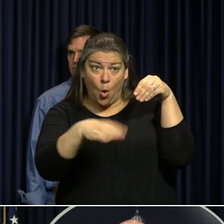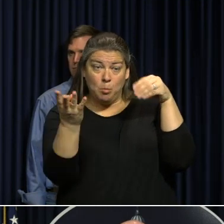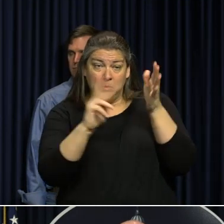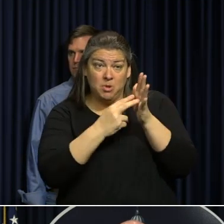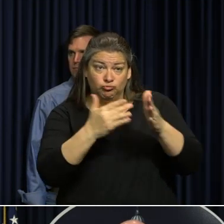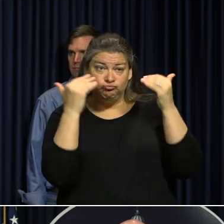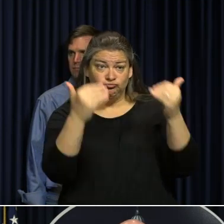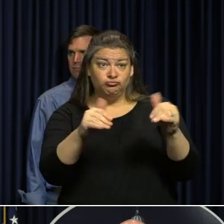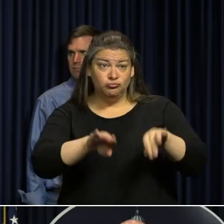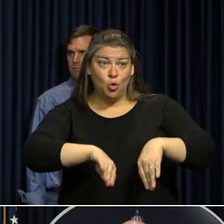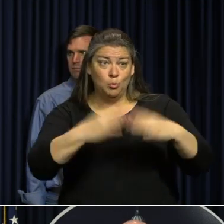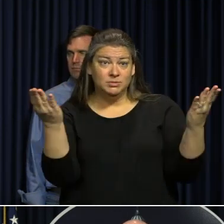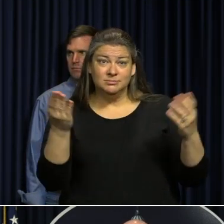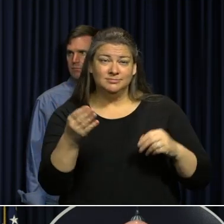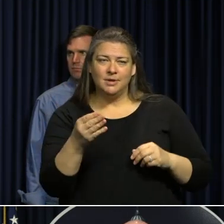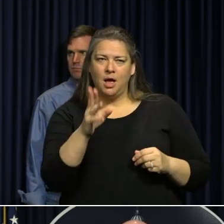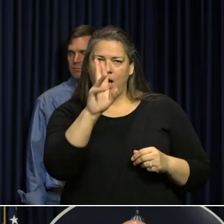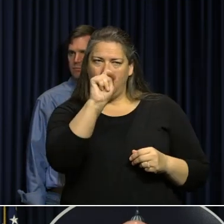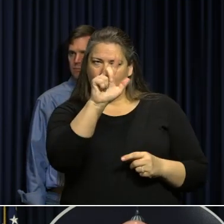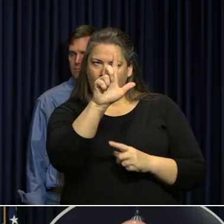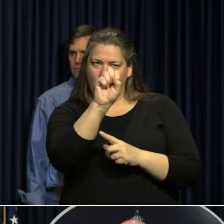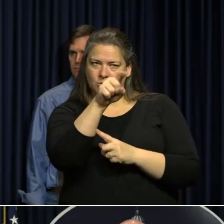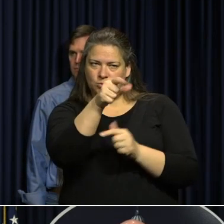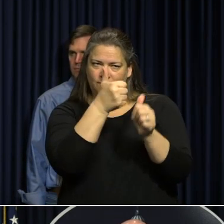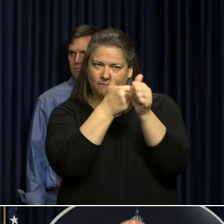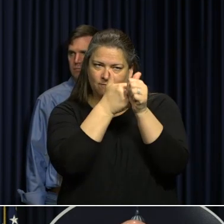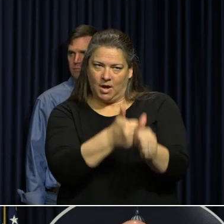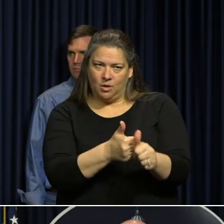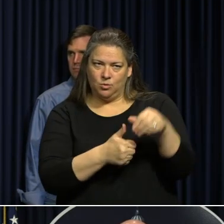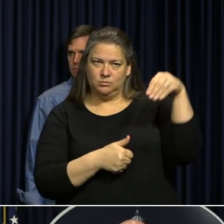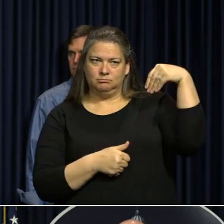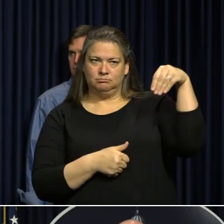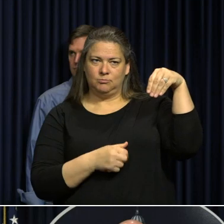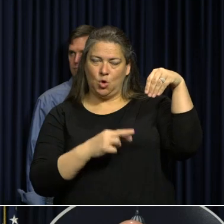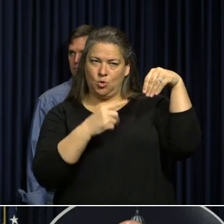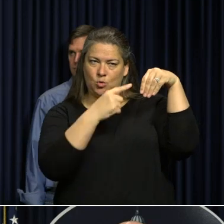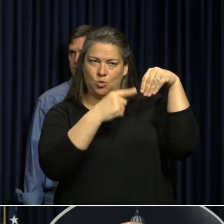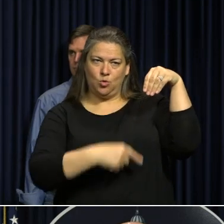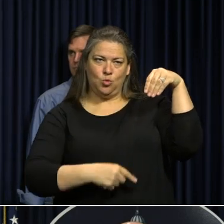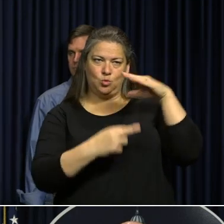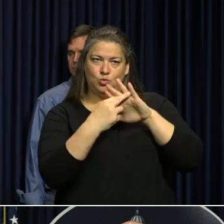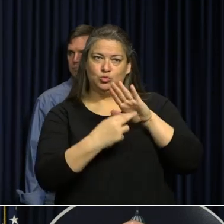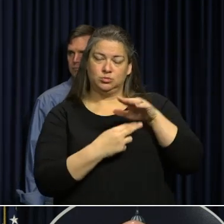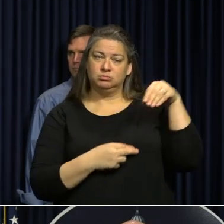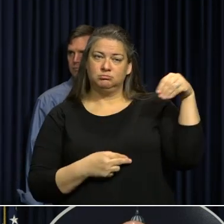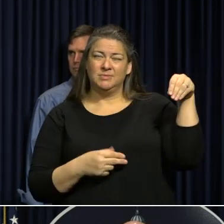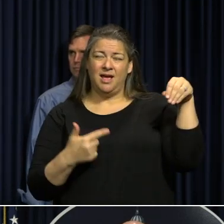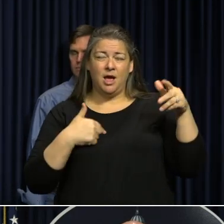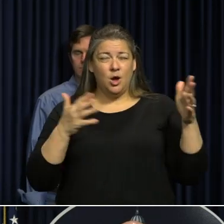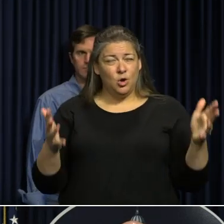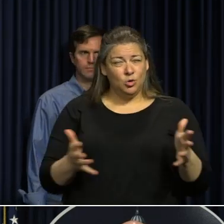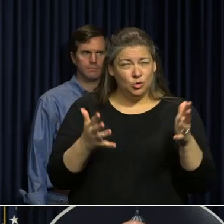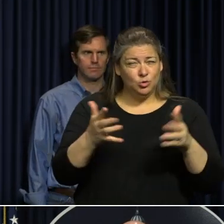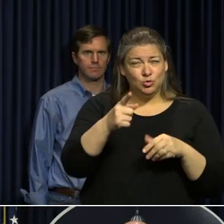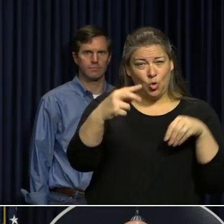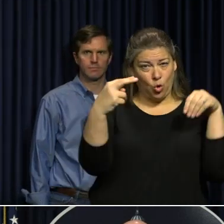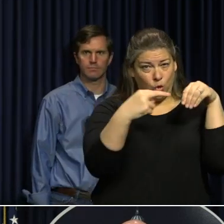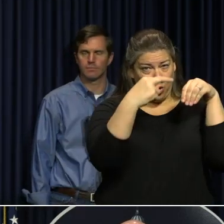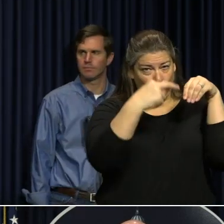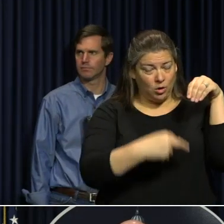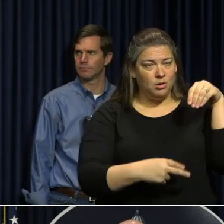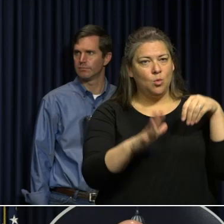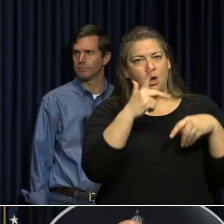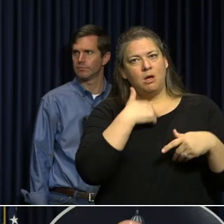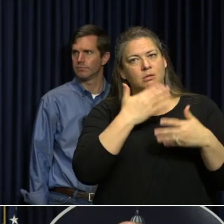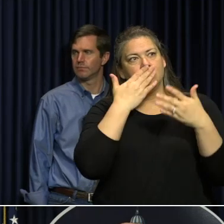mean you should, unless you are able to comply with all of the requirements in here. So I would encourage you to look at this document. I thank those